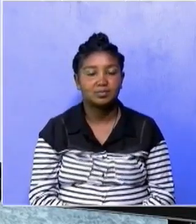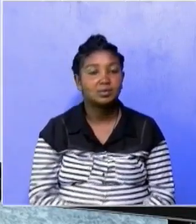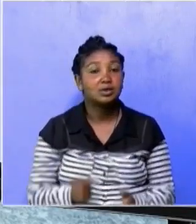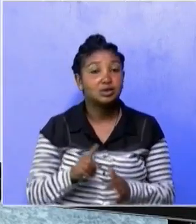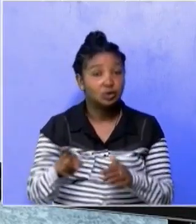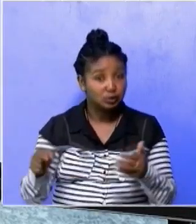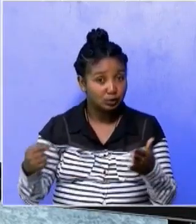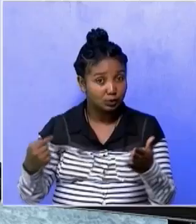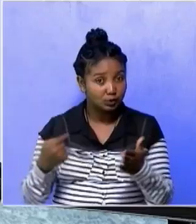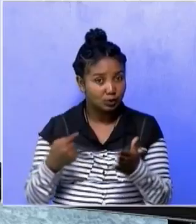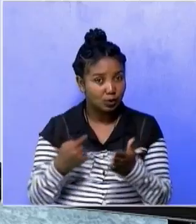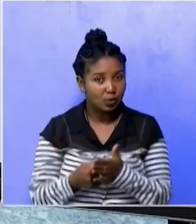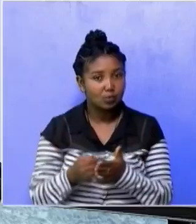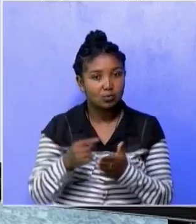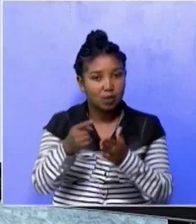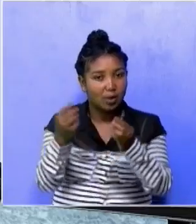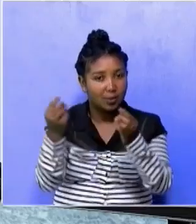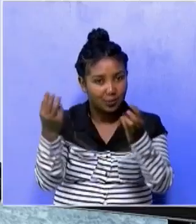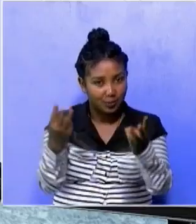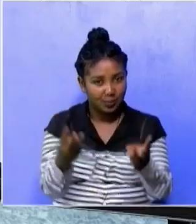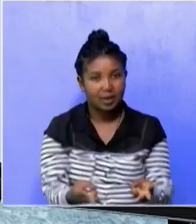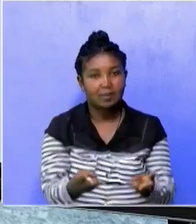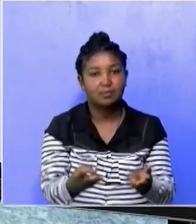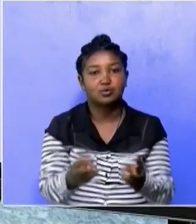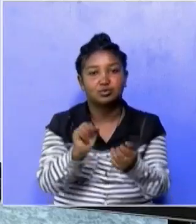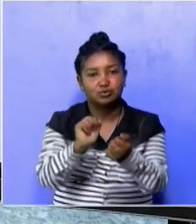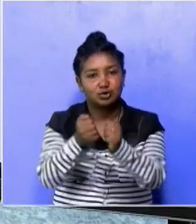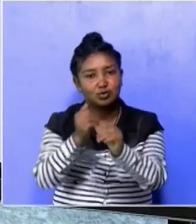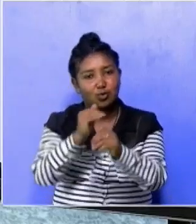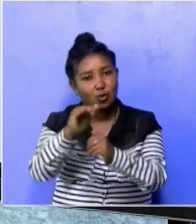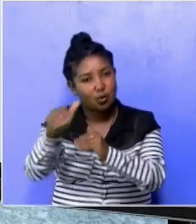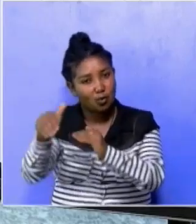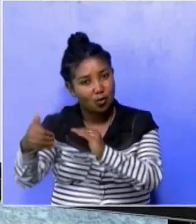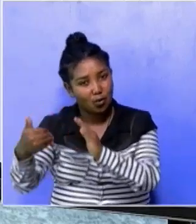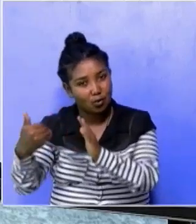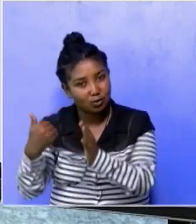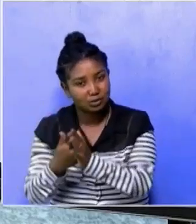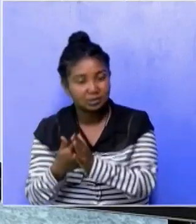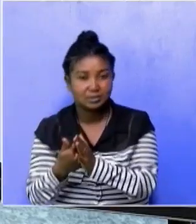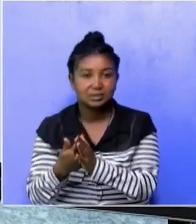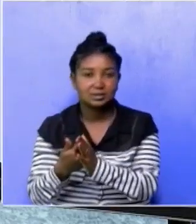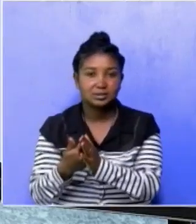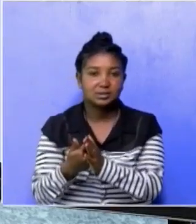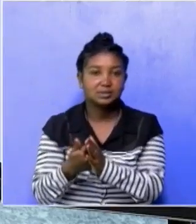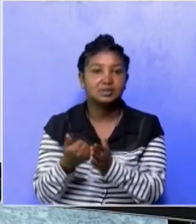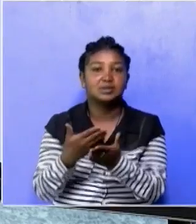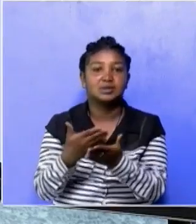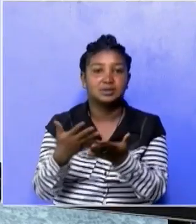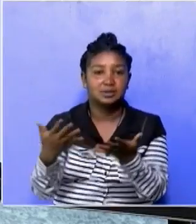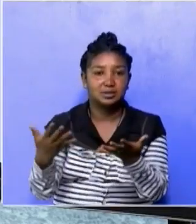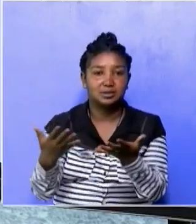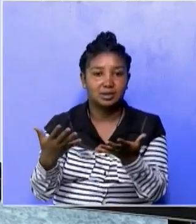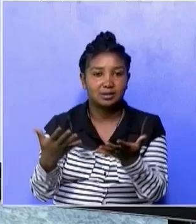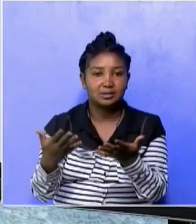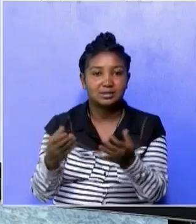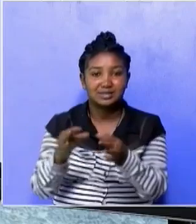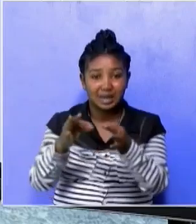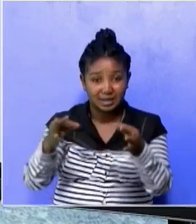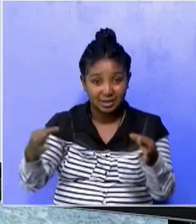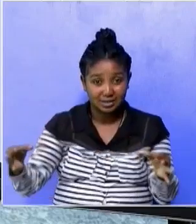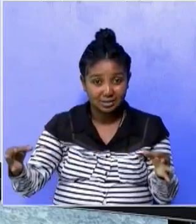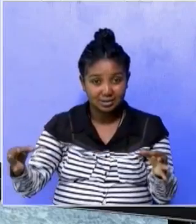So you are welcome to change all these tenses or